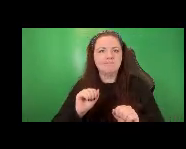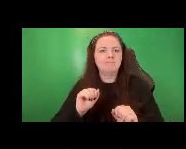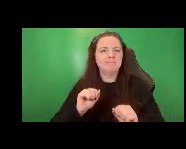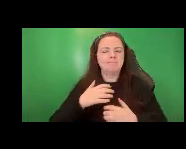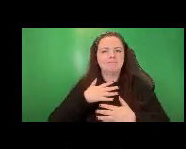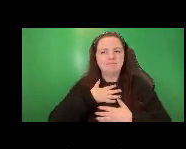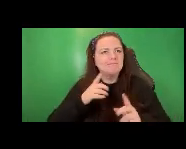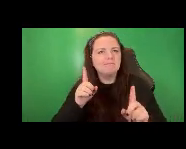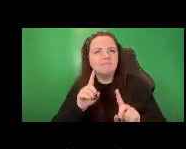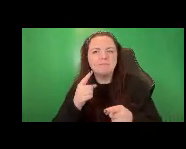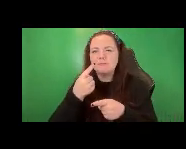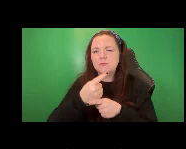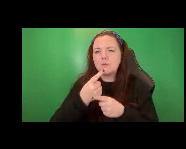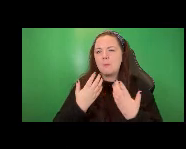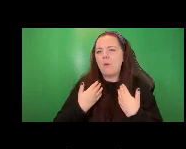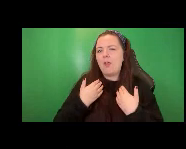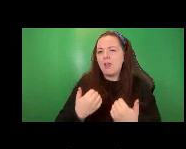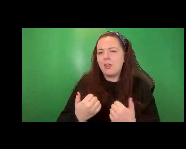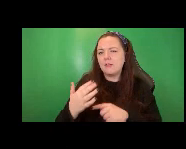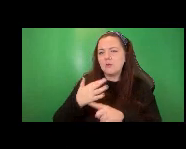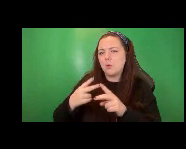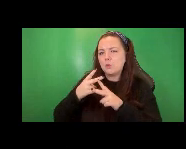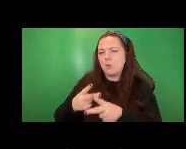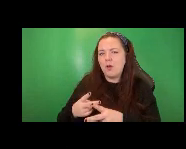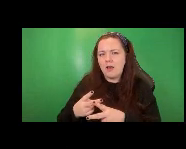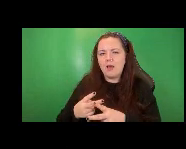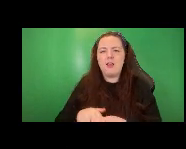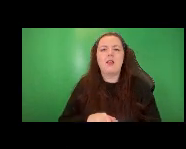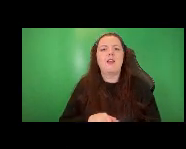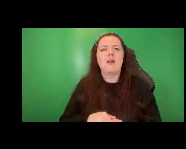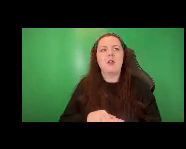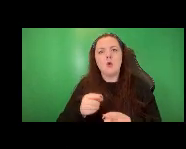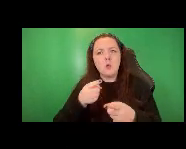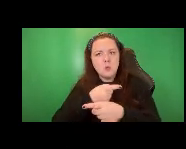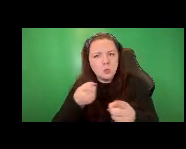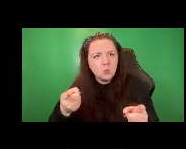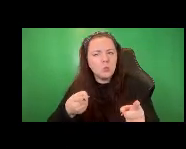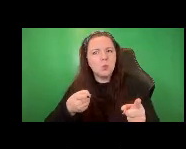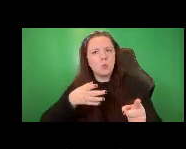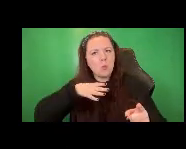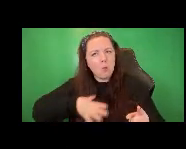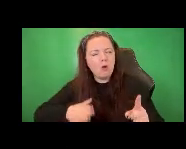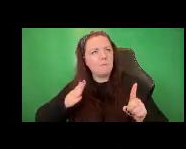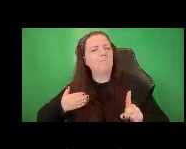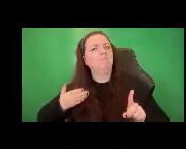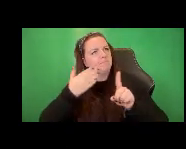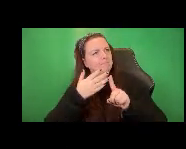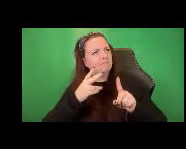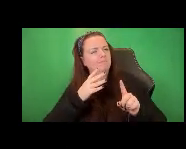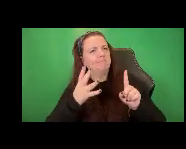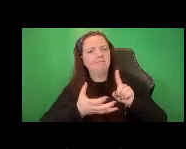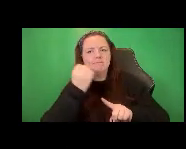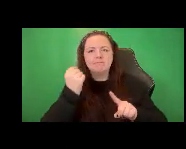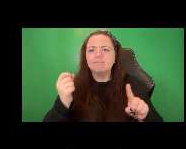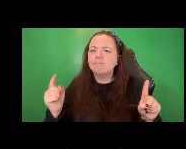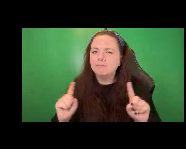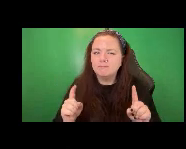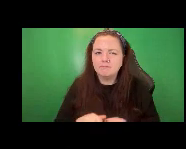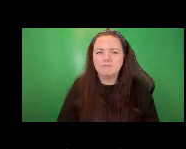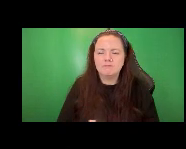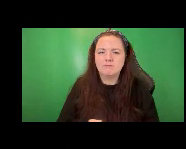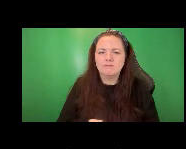and the importance you put on it and what you want to see. We will use this feedback. We won't just